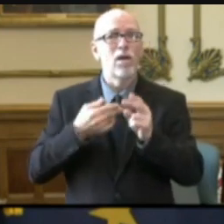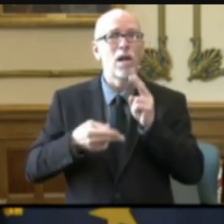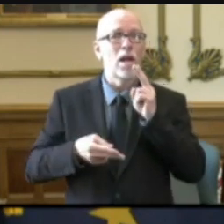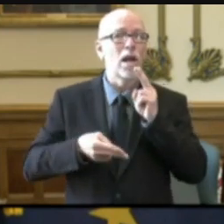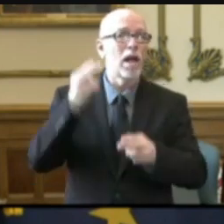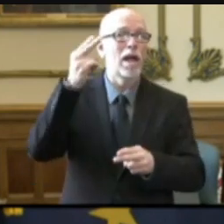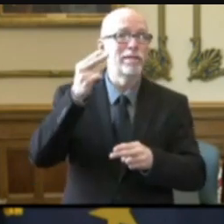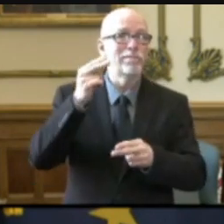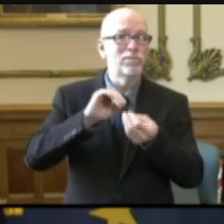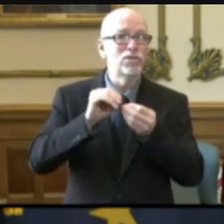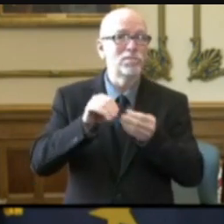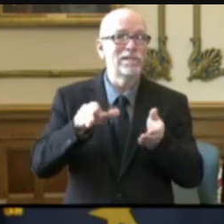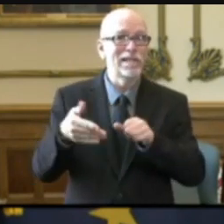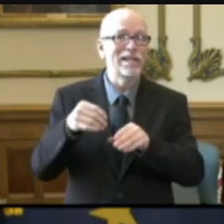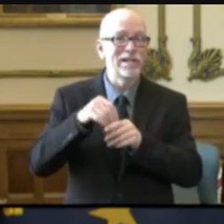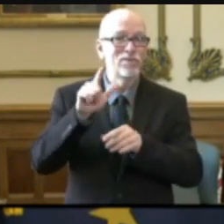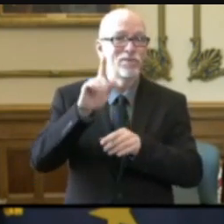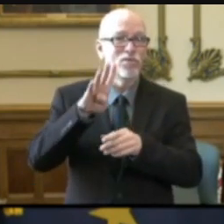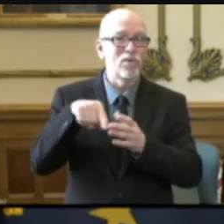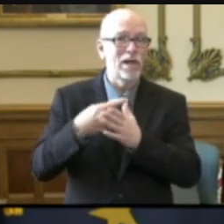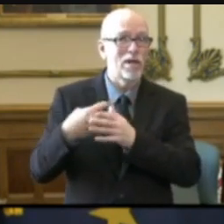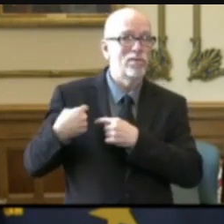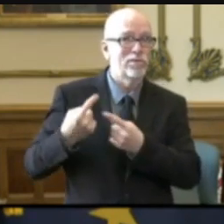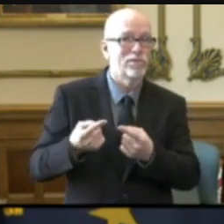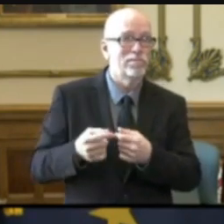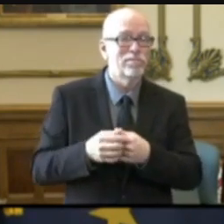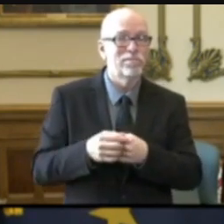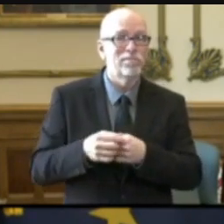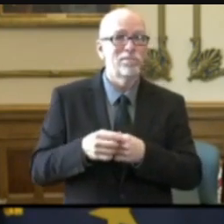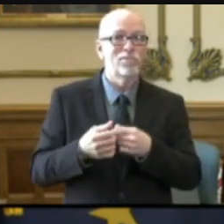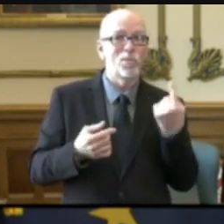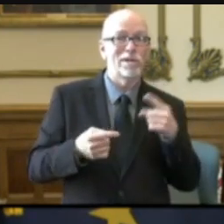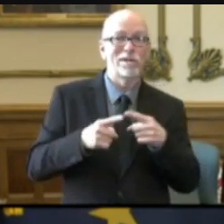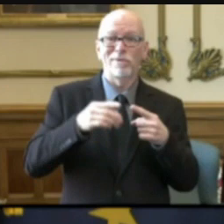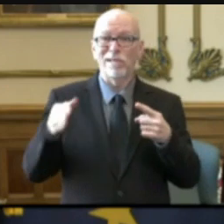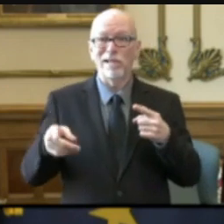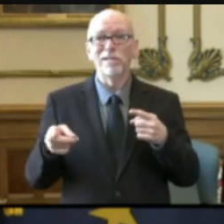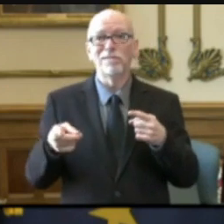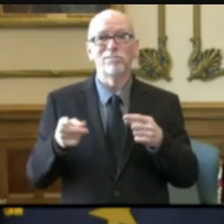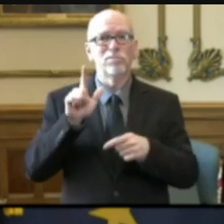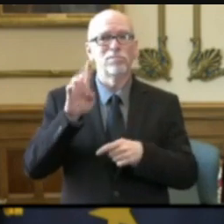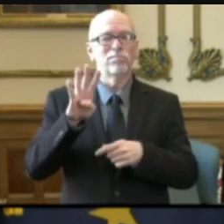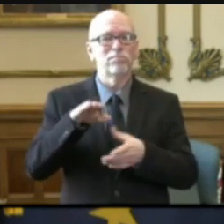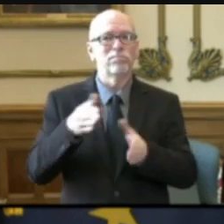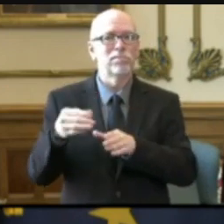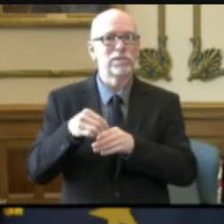highest fatality over a 24-hour period from one day to the next.